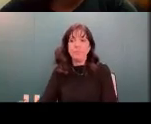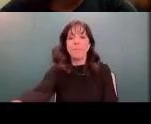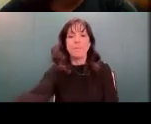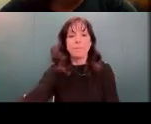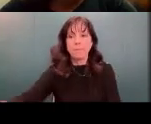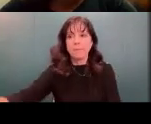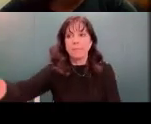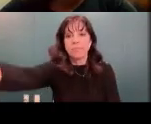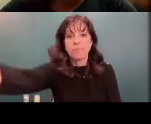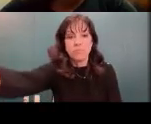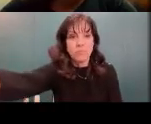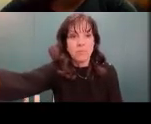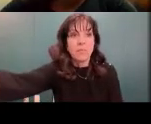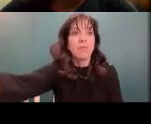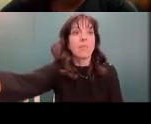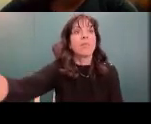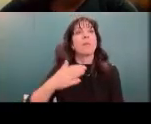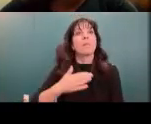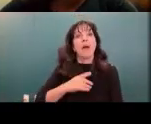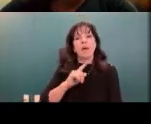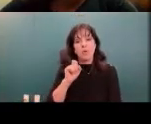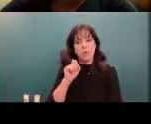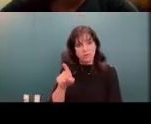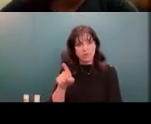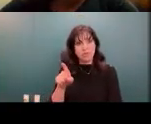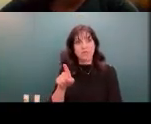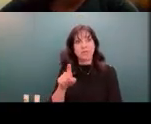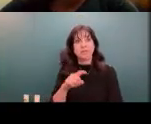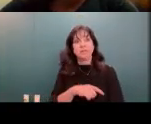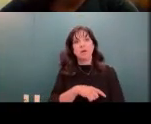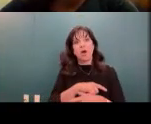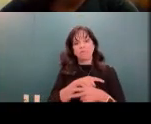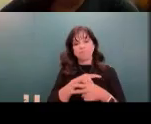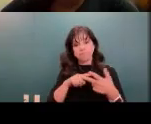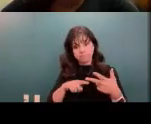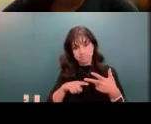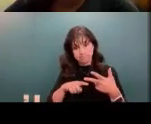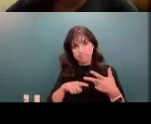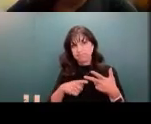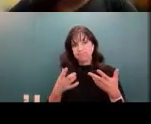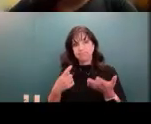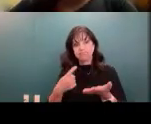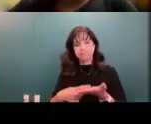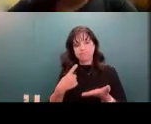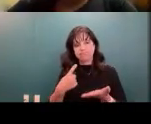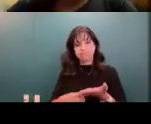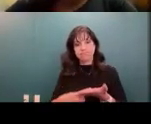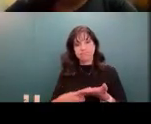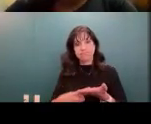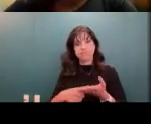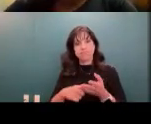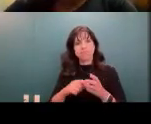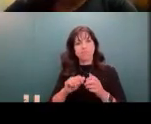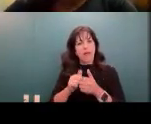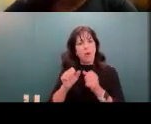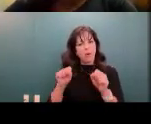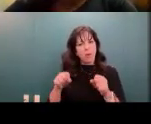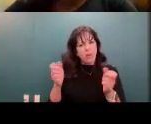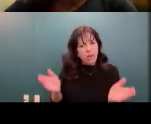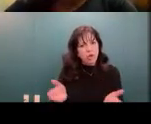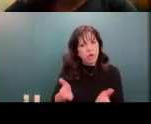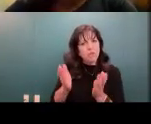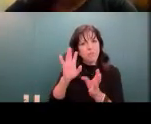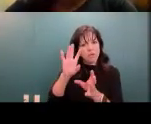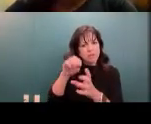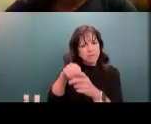So my questions, I guess, are what we want to discuss is how can we encourage him to participate